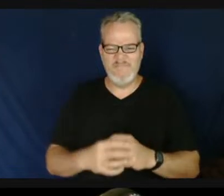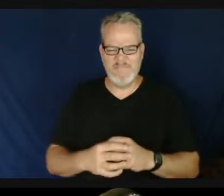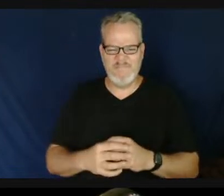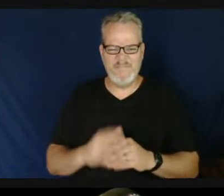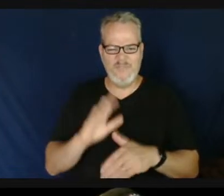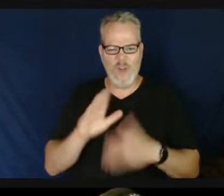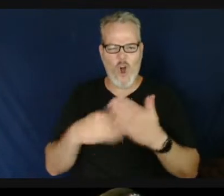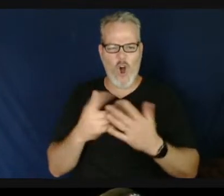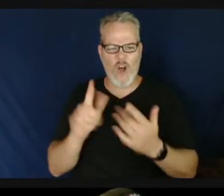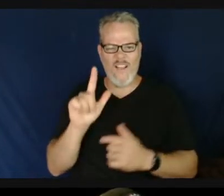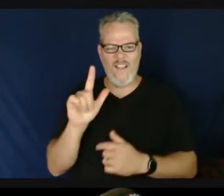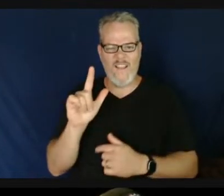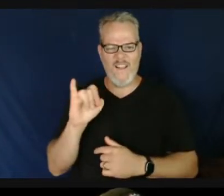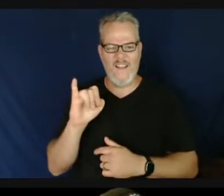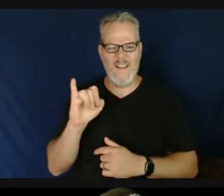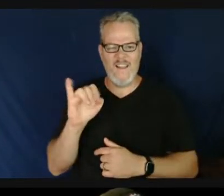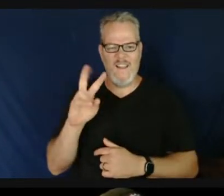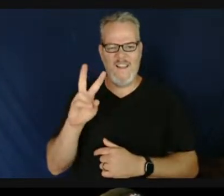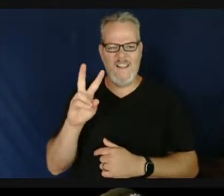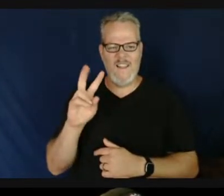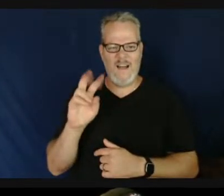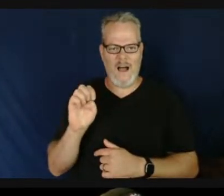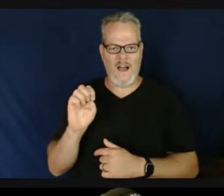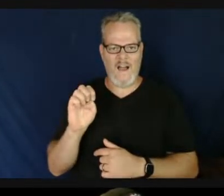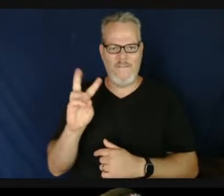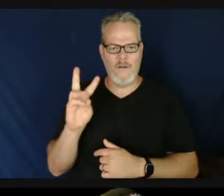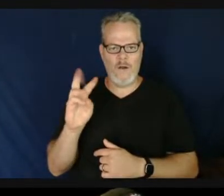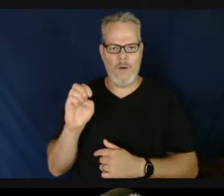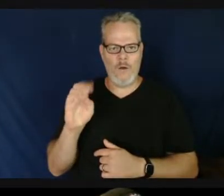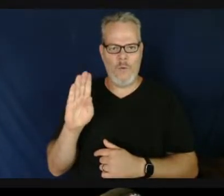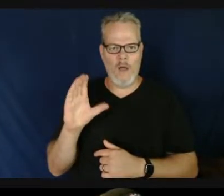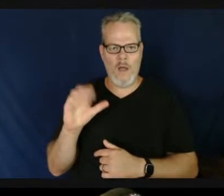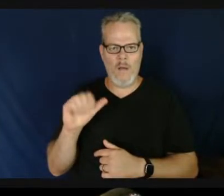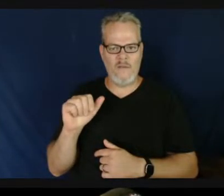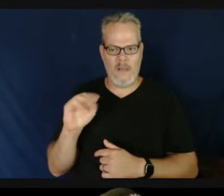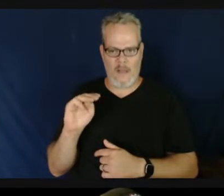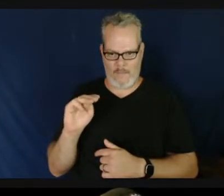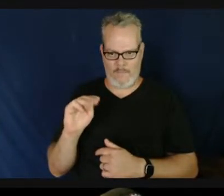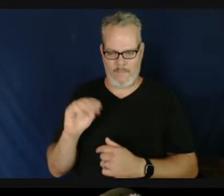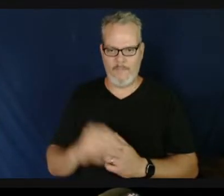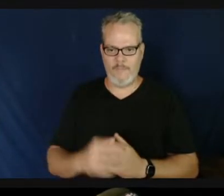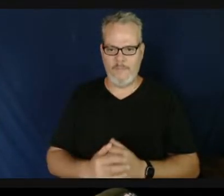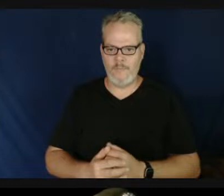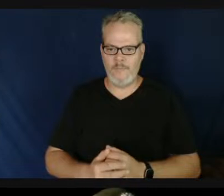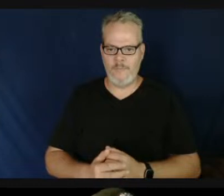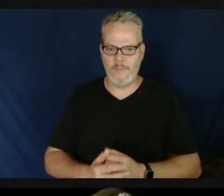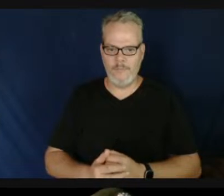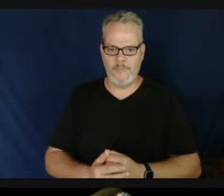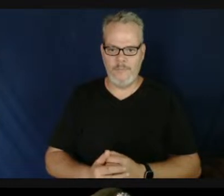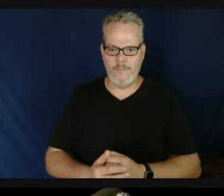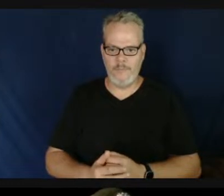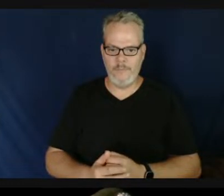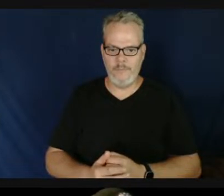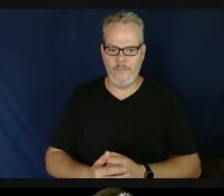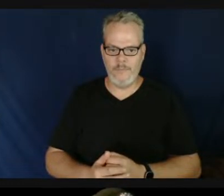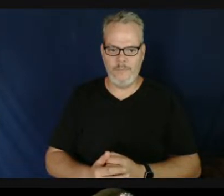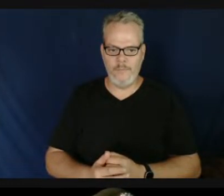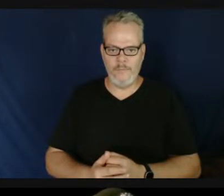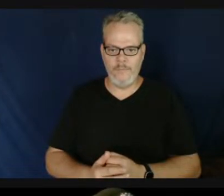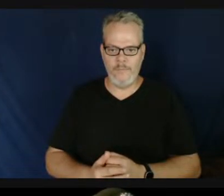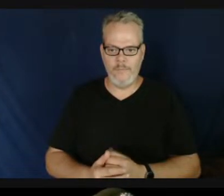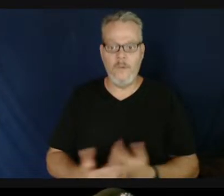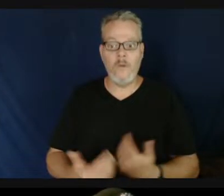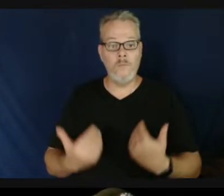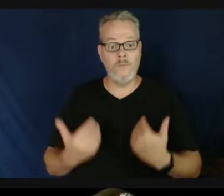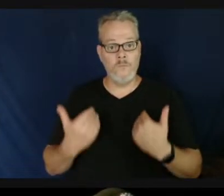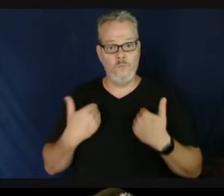live webcams. We'll come back to these views here at the end, but we do have a